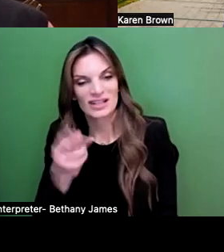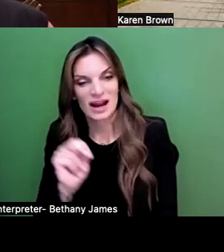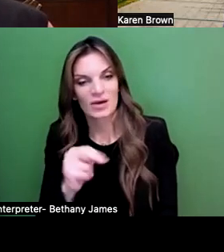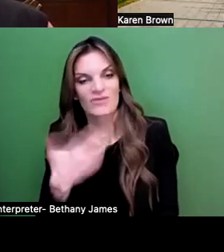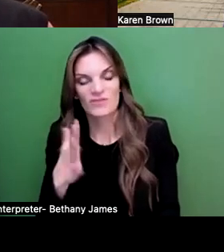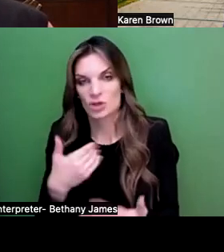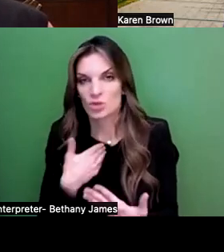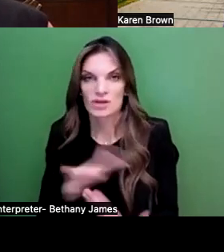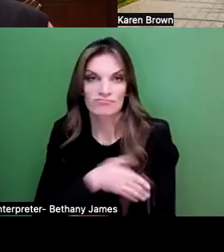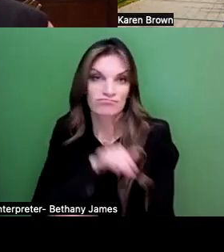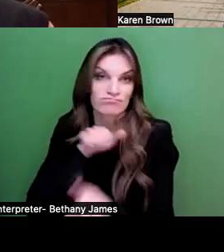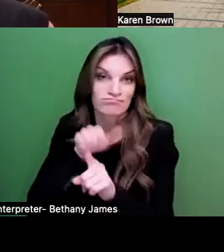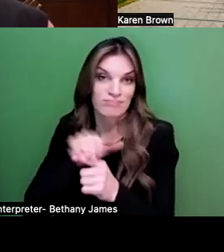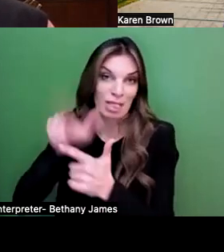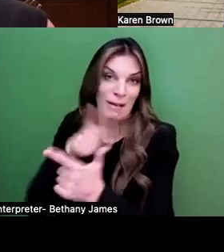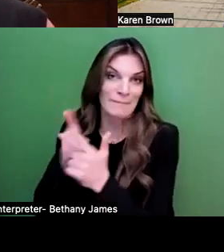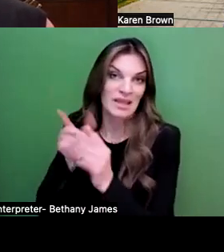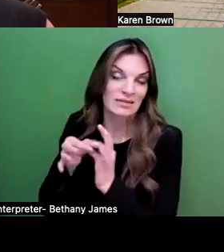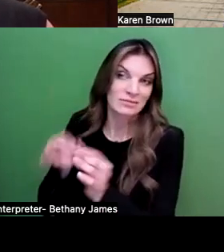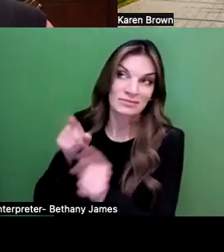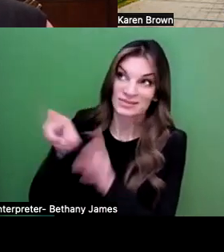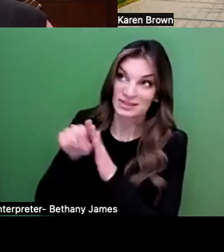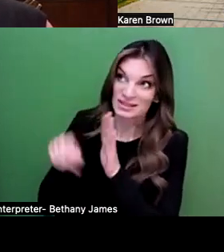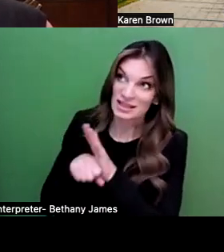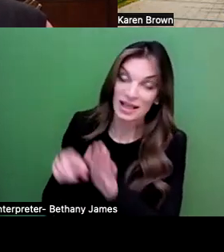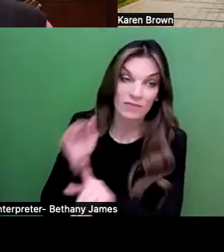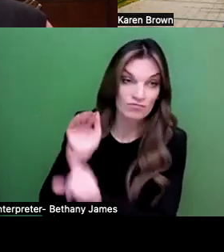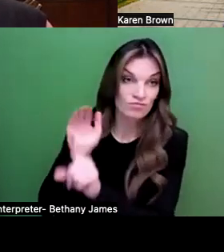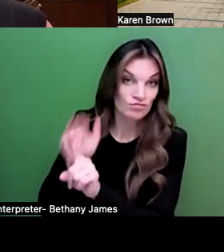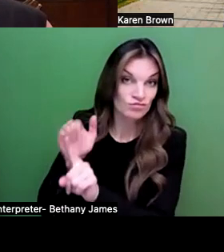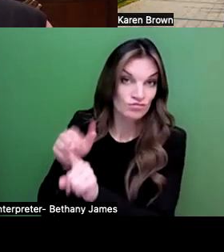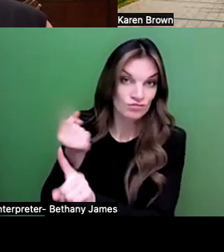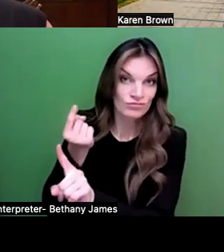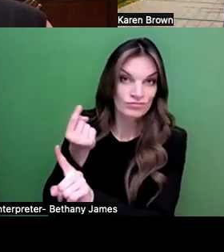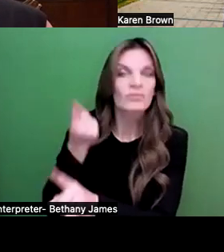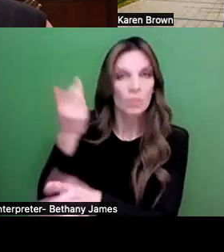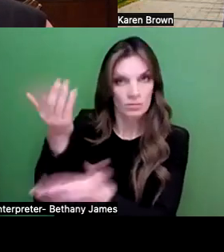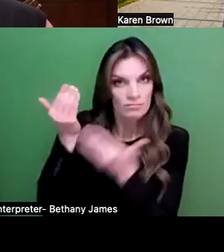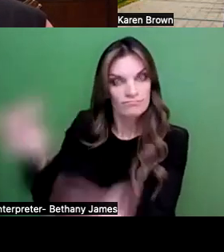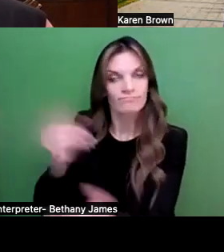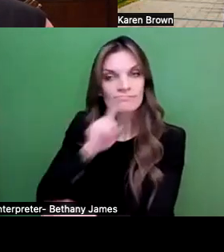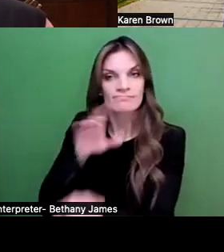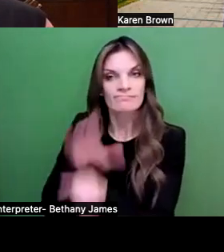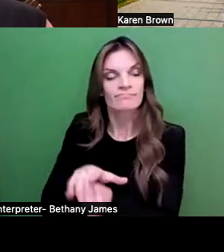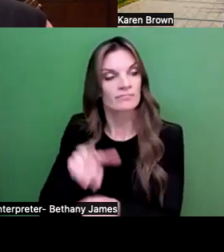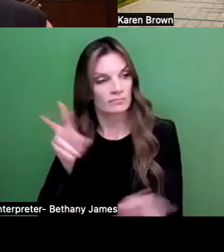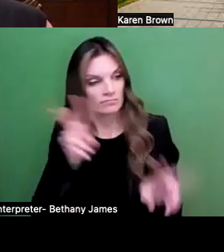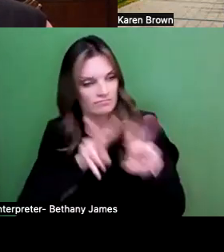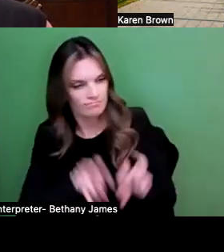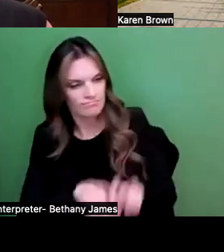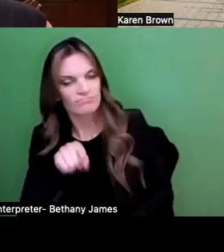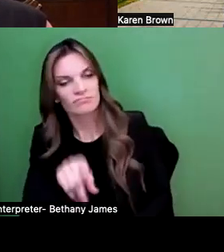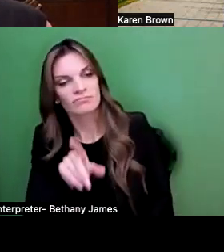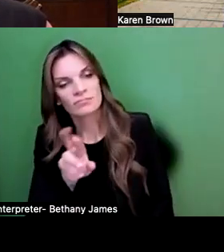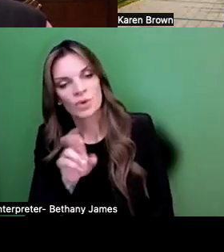state and were successful in getting the state to committing to a study of Route 9 to figure out how we can make